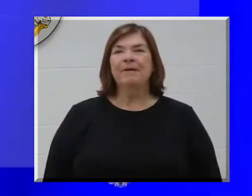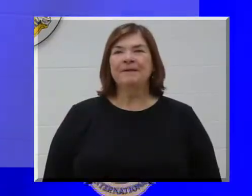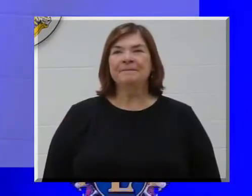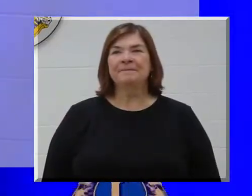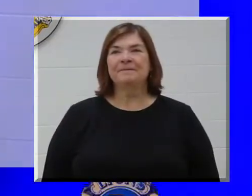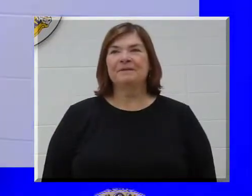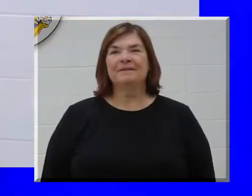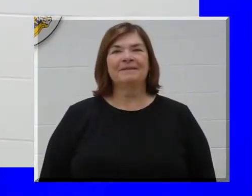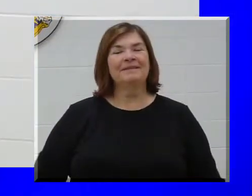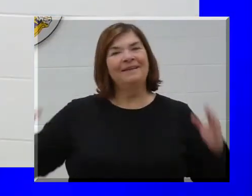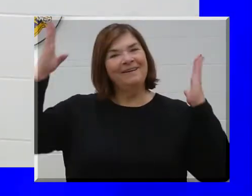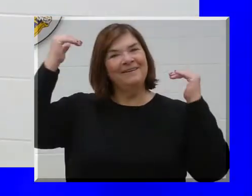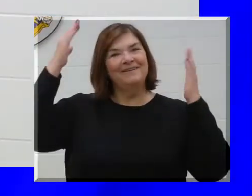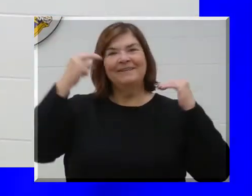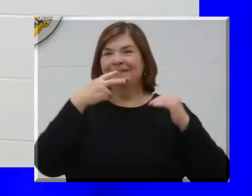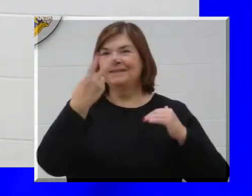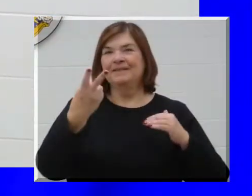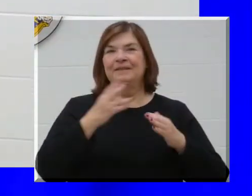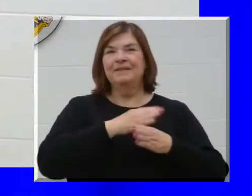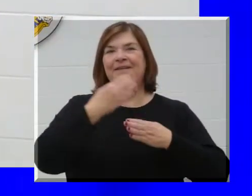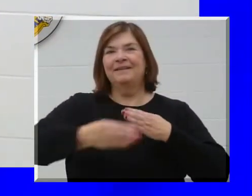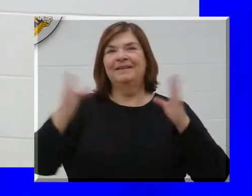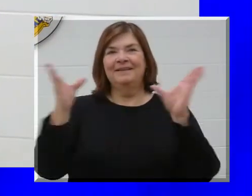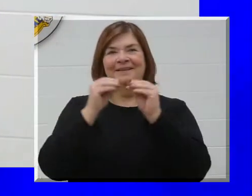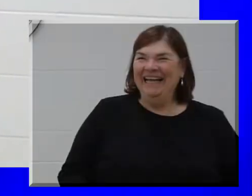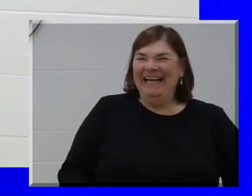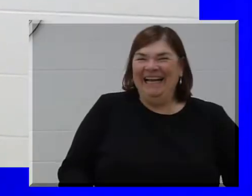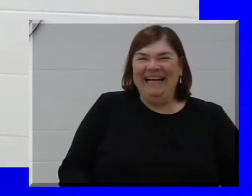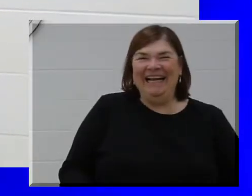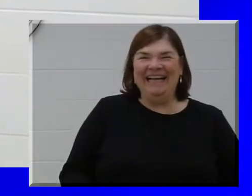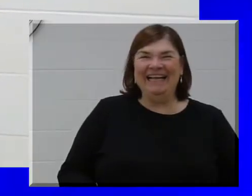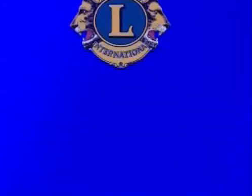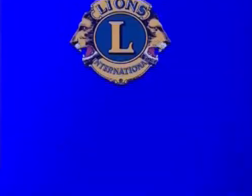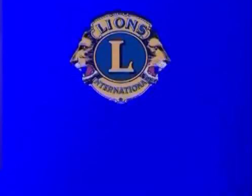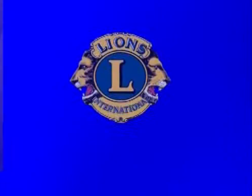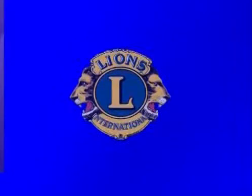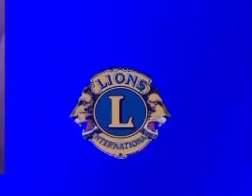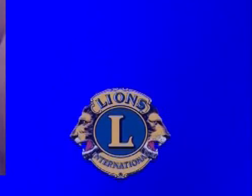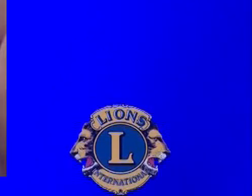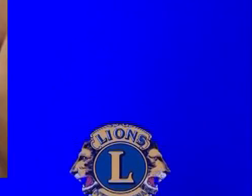We'll see you at our next meeting, and you too can follow your dream.